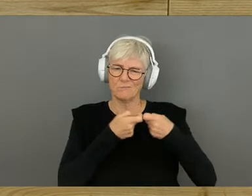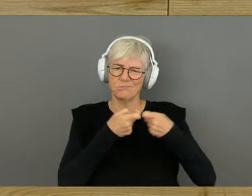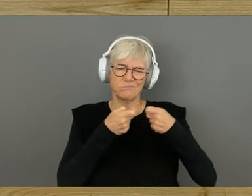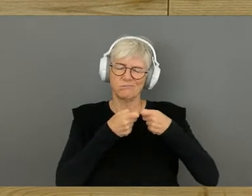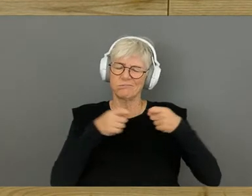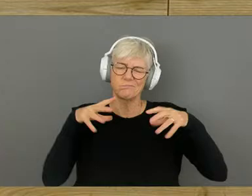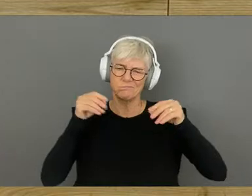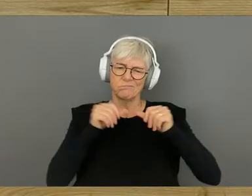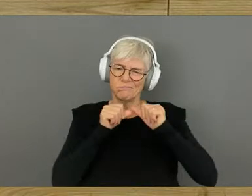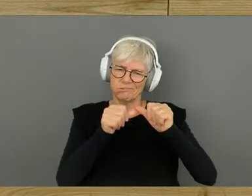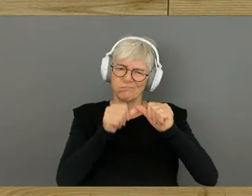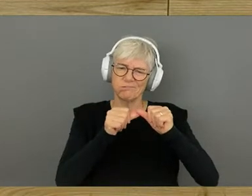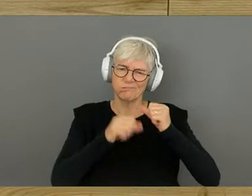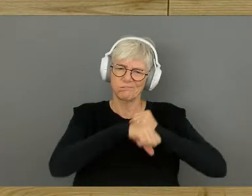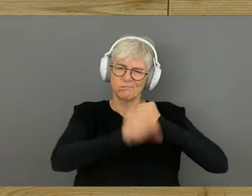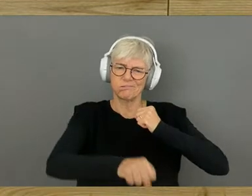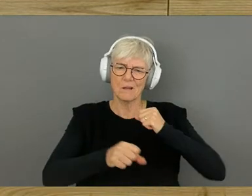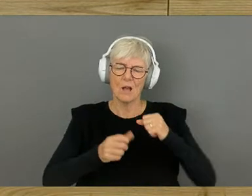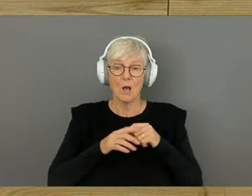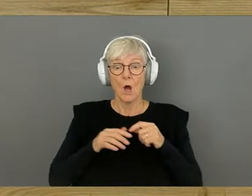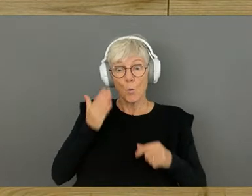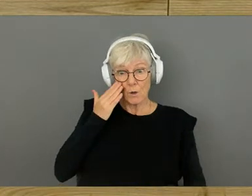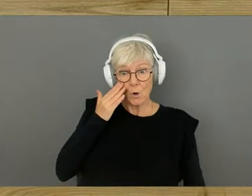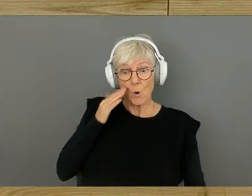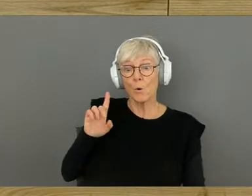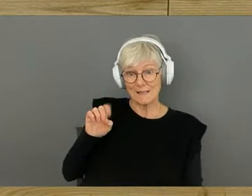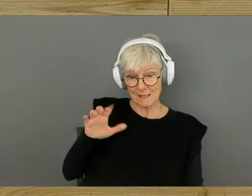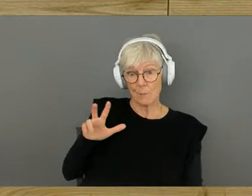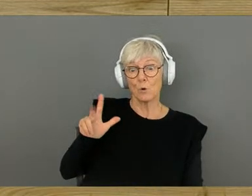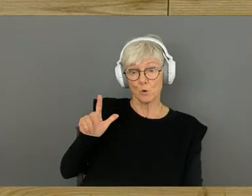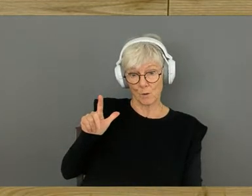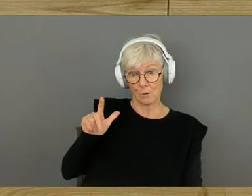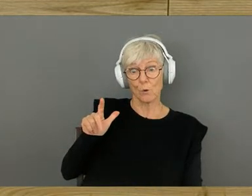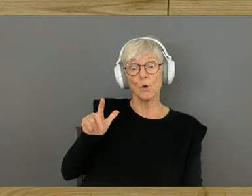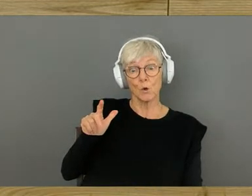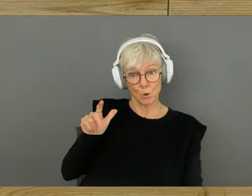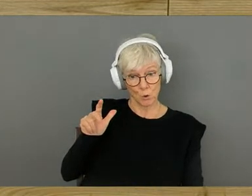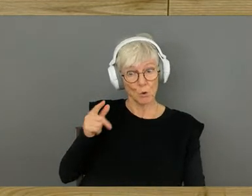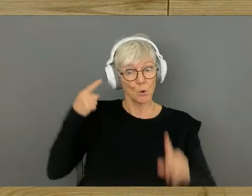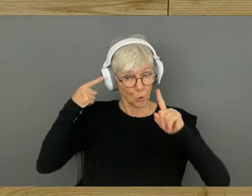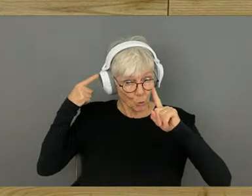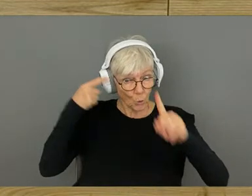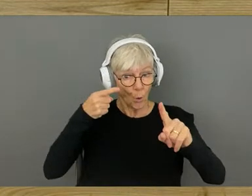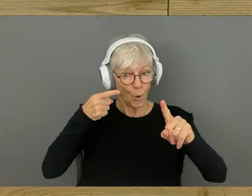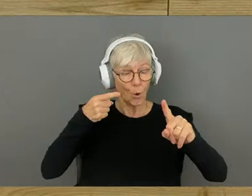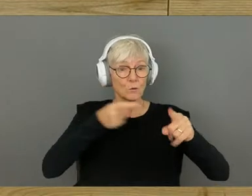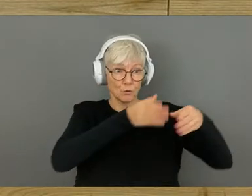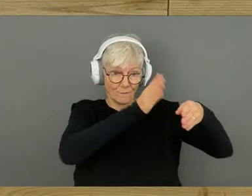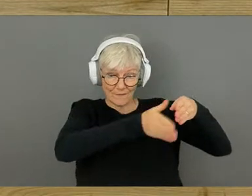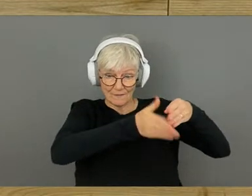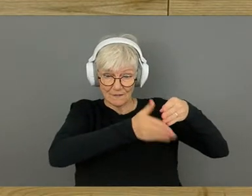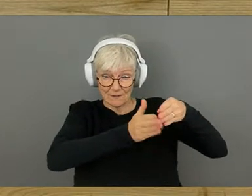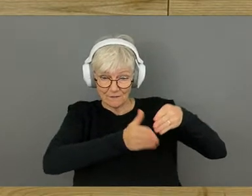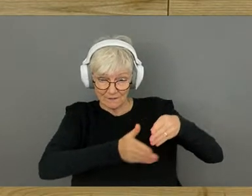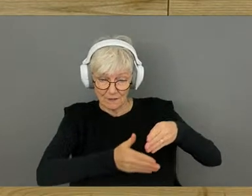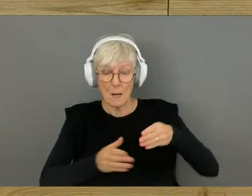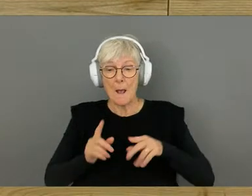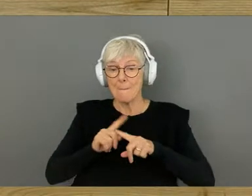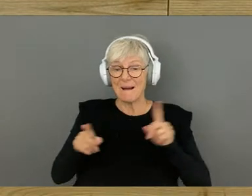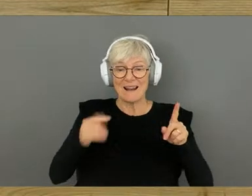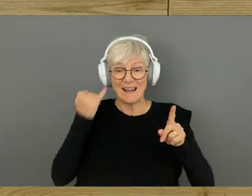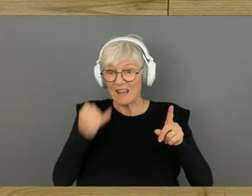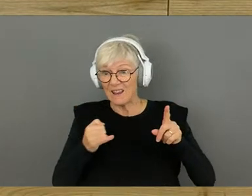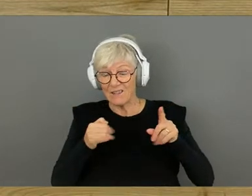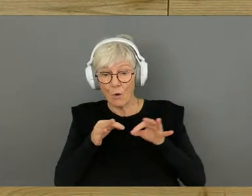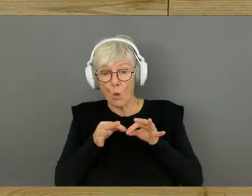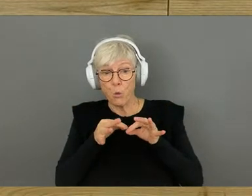We know that the 23rd is the day that most of the restoration times are listed on the website. But if there's going to be